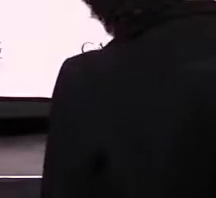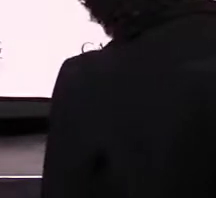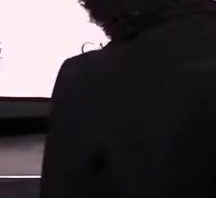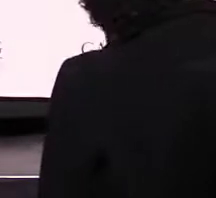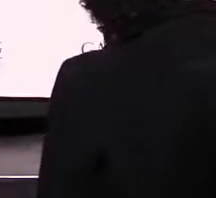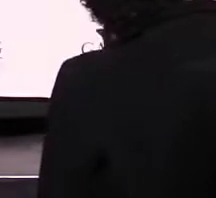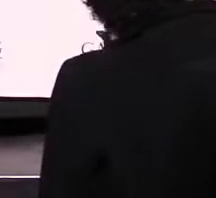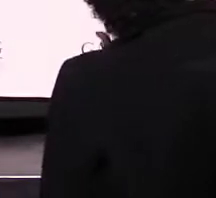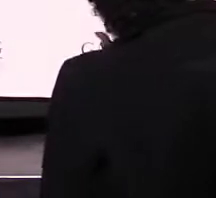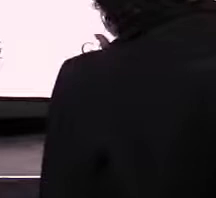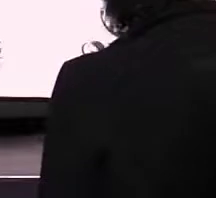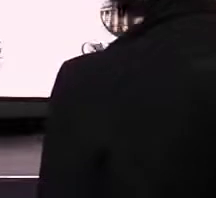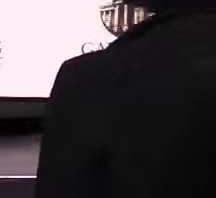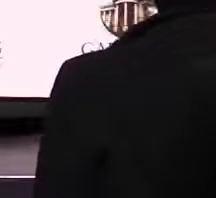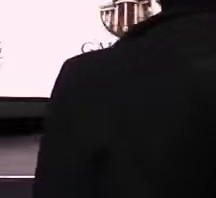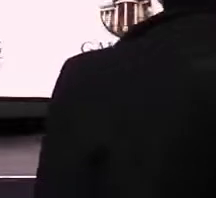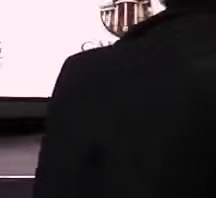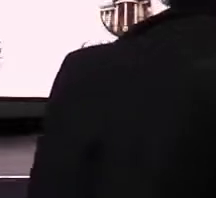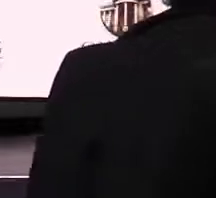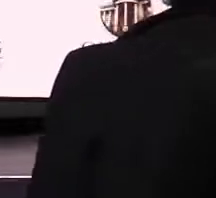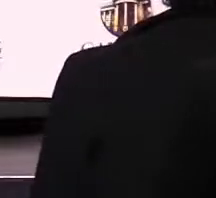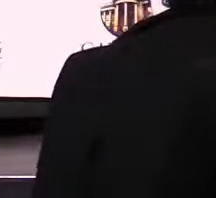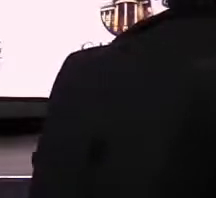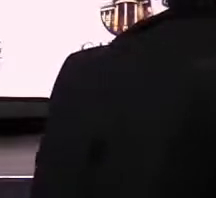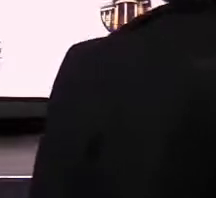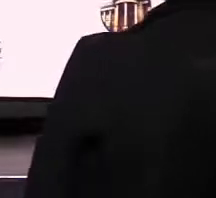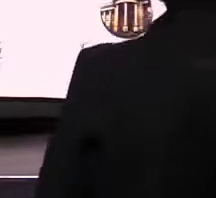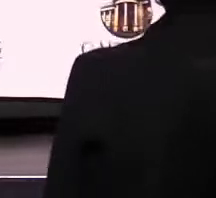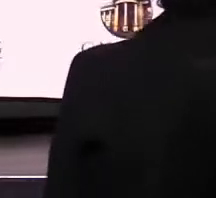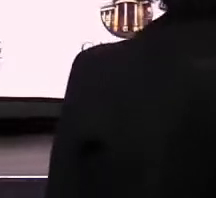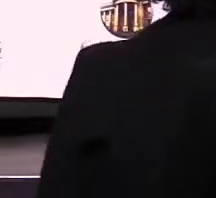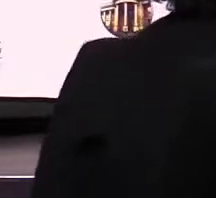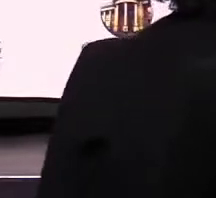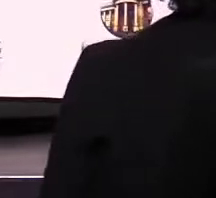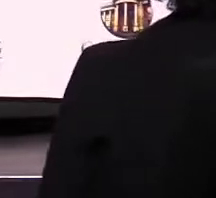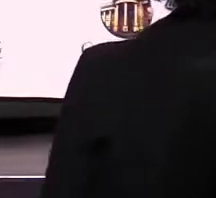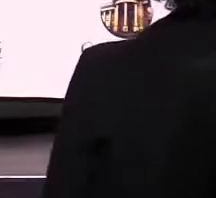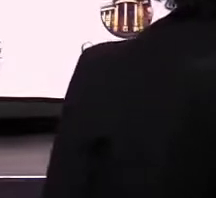session with the men, but we'll organize it and we'll communicate with you and you can